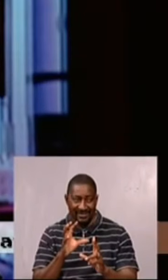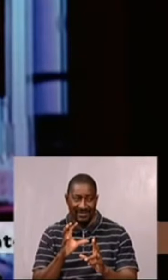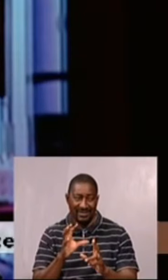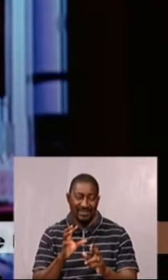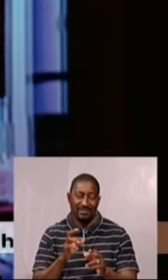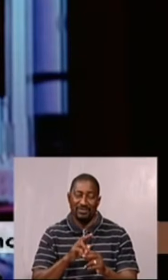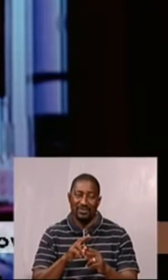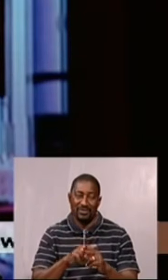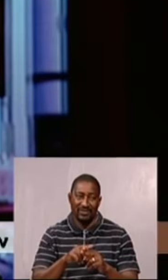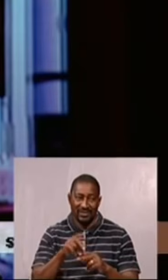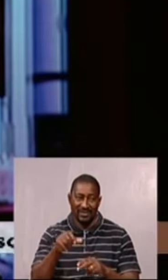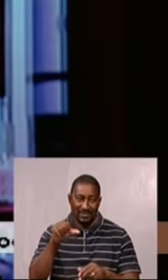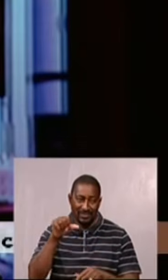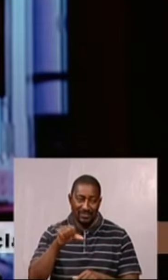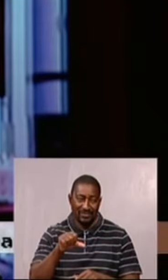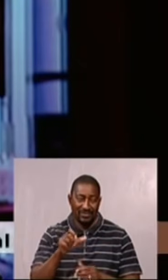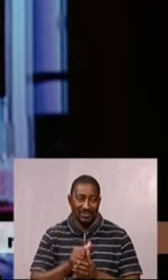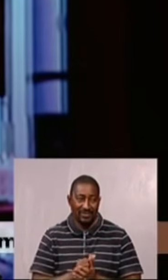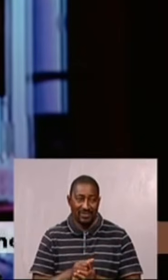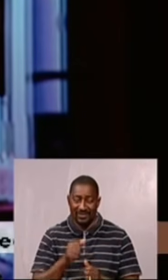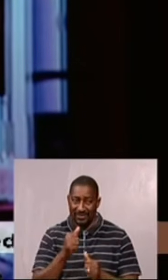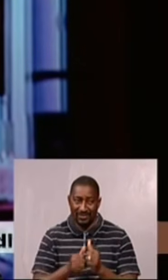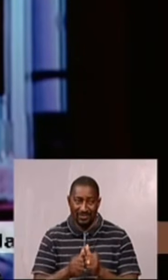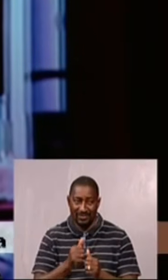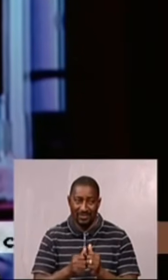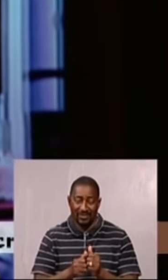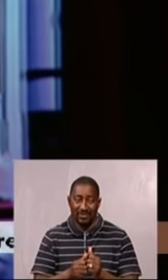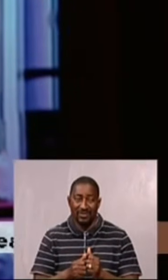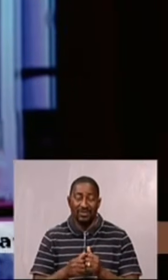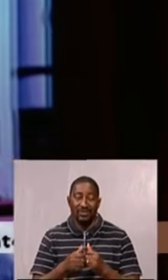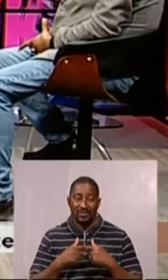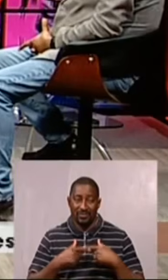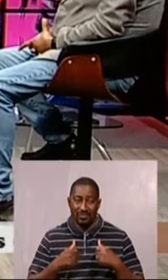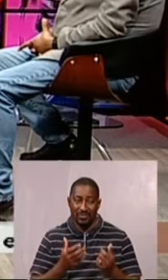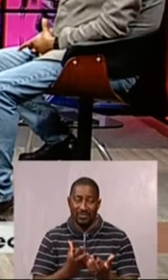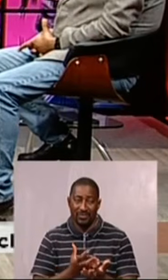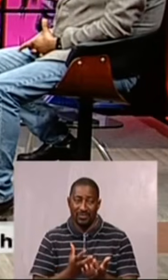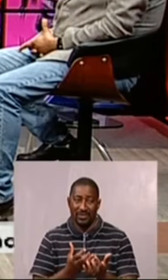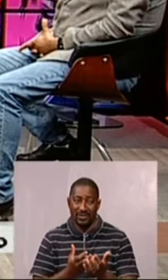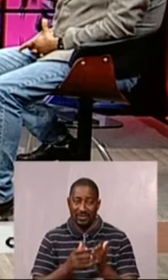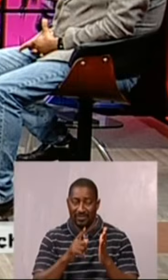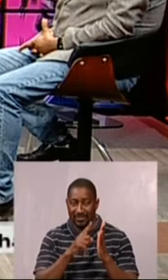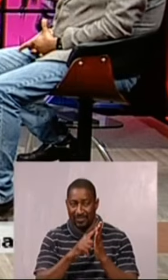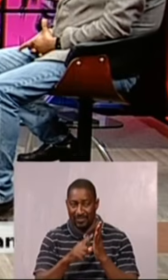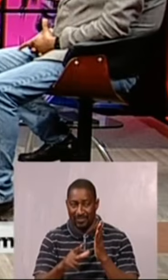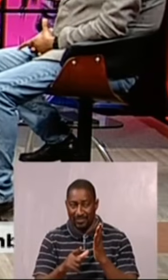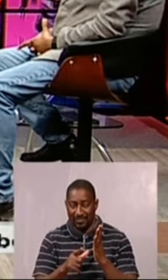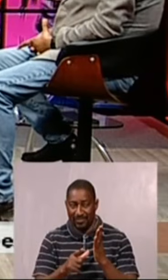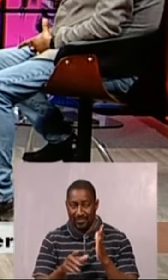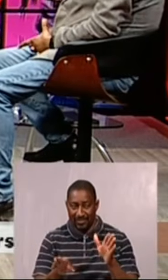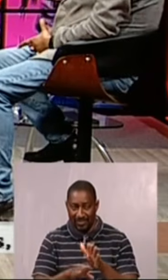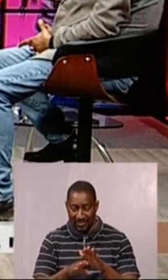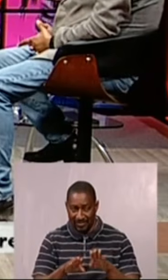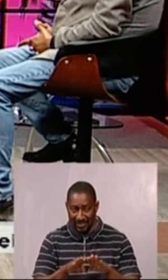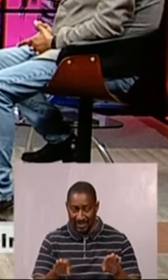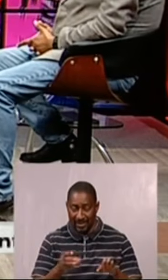abused. But I think that's our problem. We all wait for laws to be implemented where it should be a personal accountability. Basics in